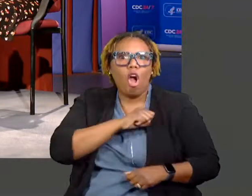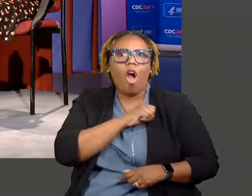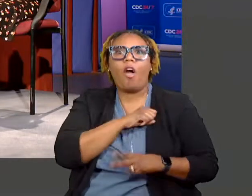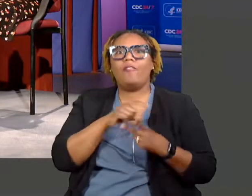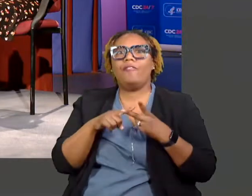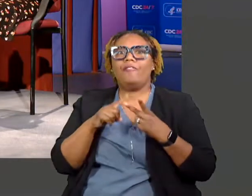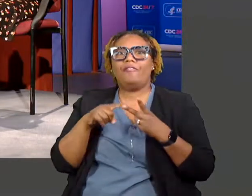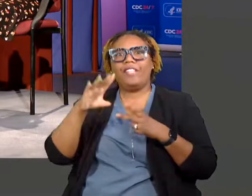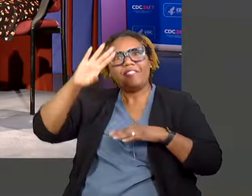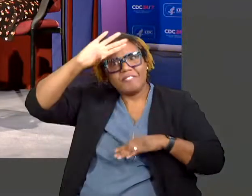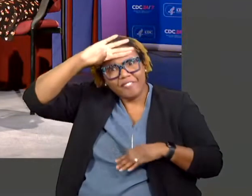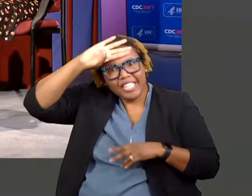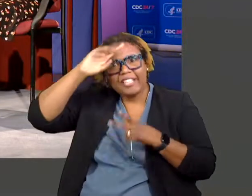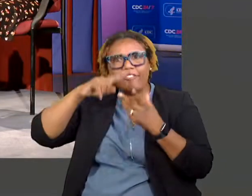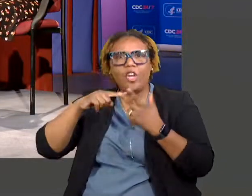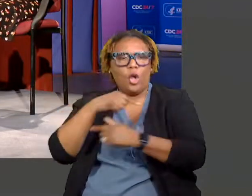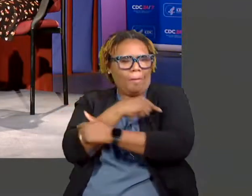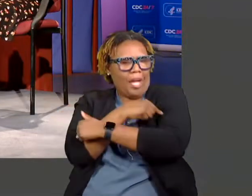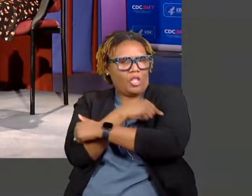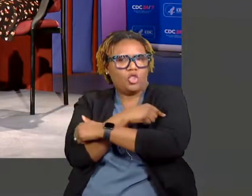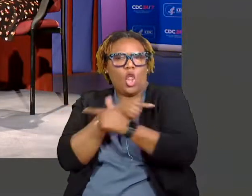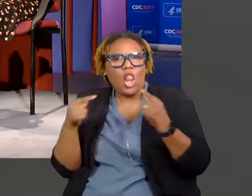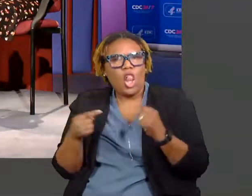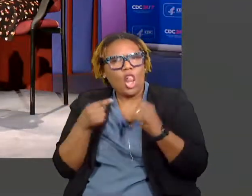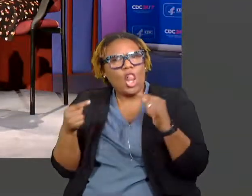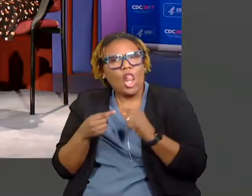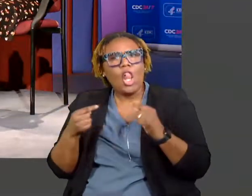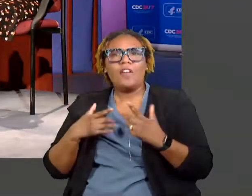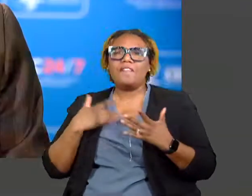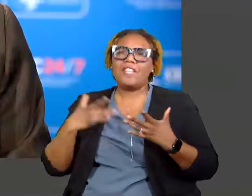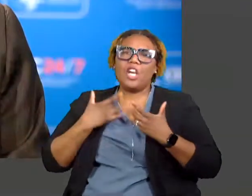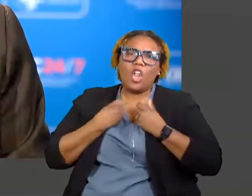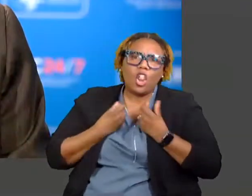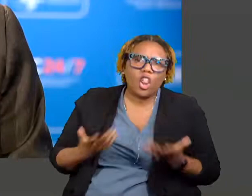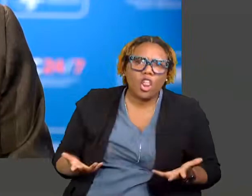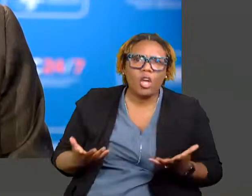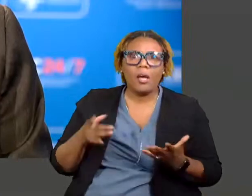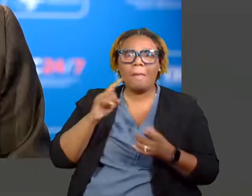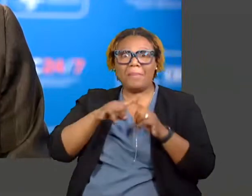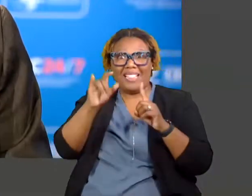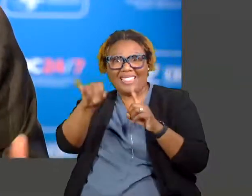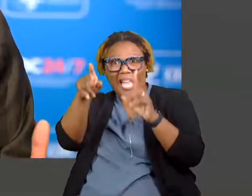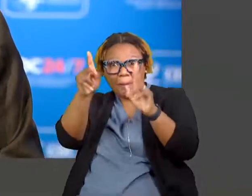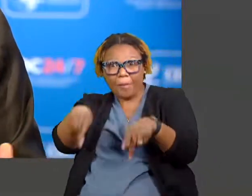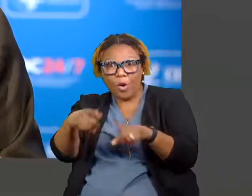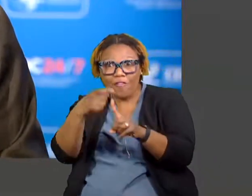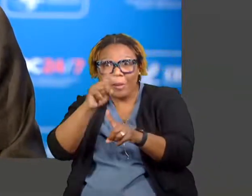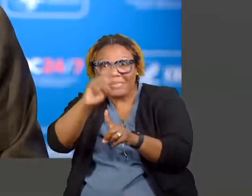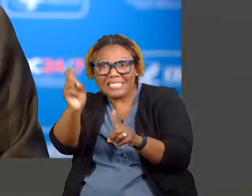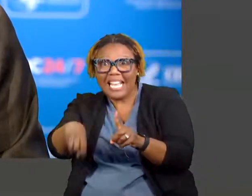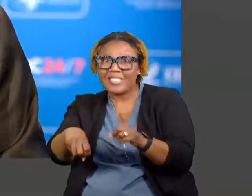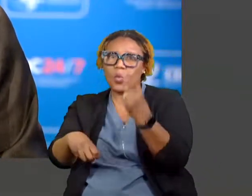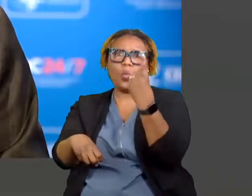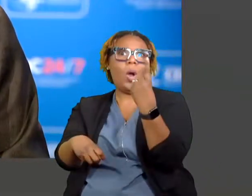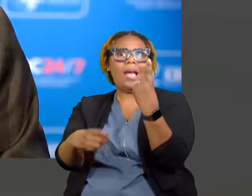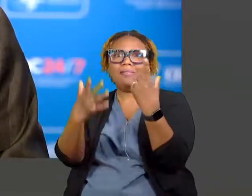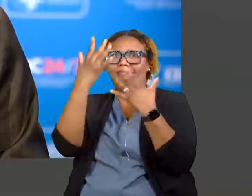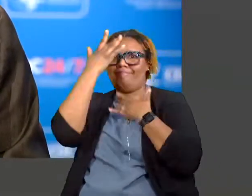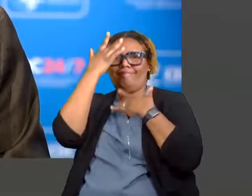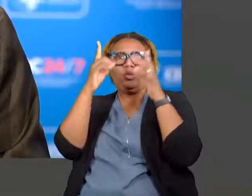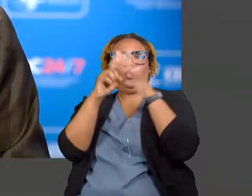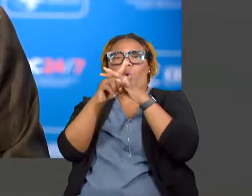aches, feeling tired. This individual's only symptom was redness in their eyes. And the reason that's important is that